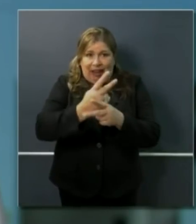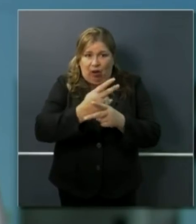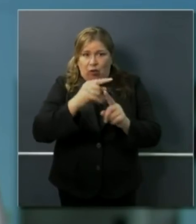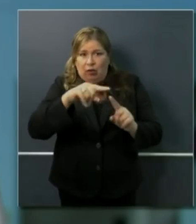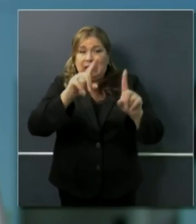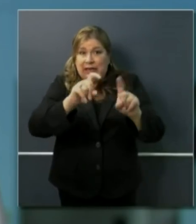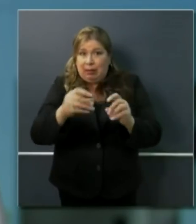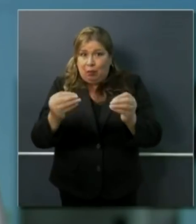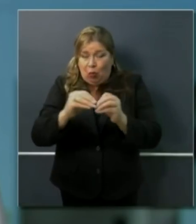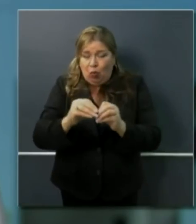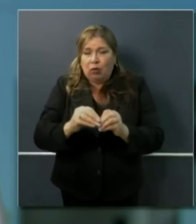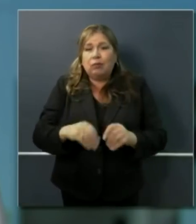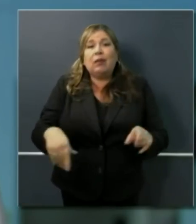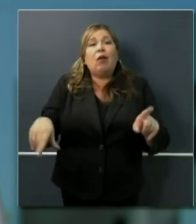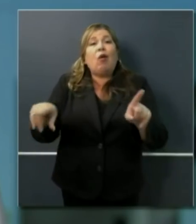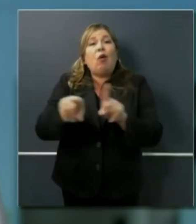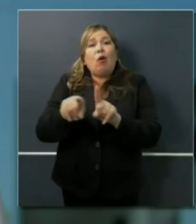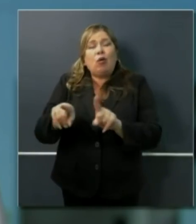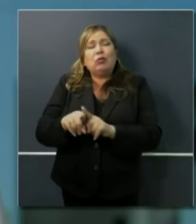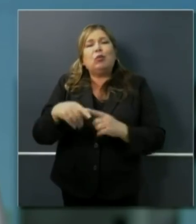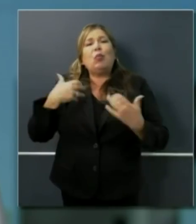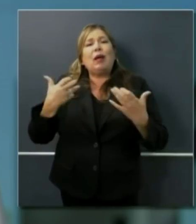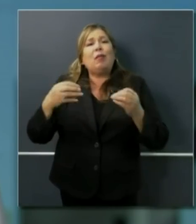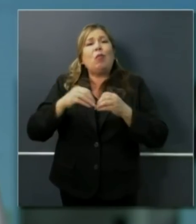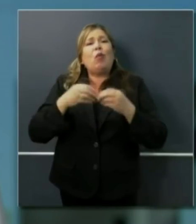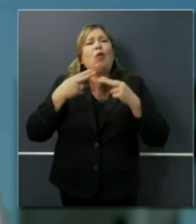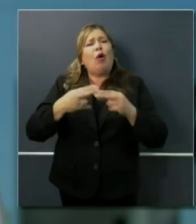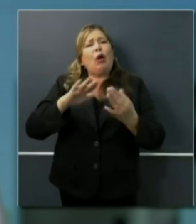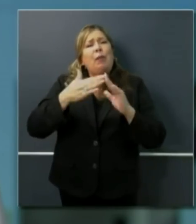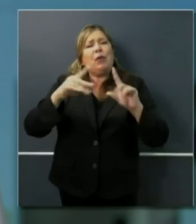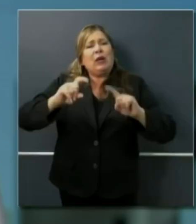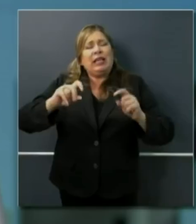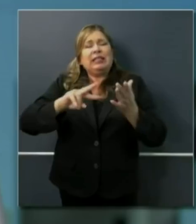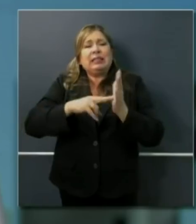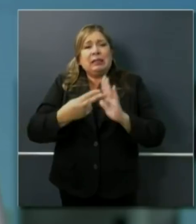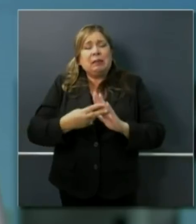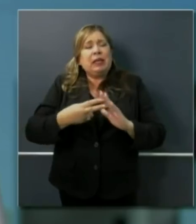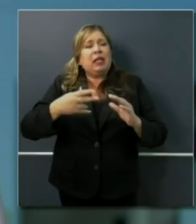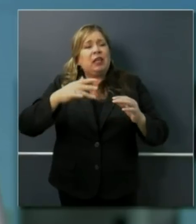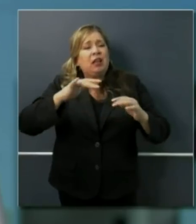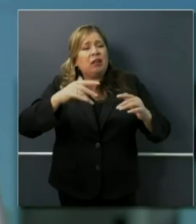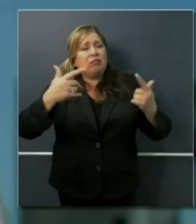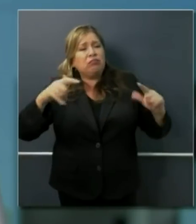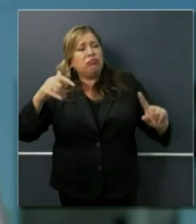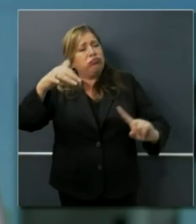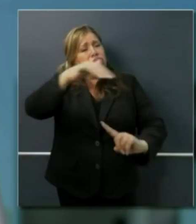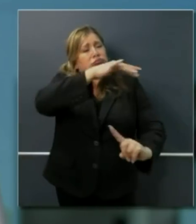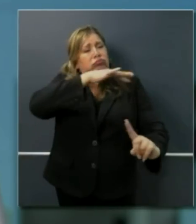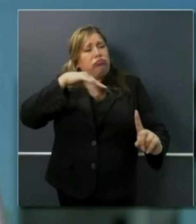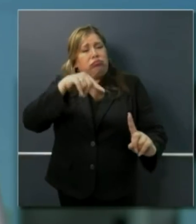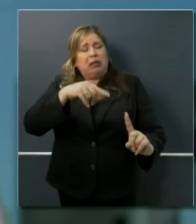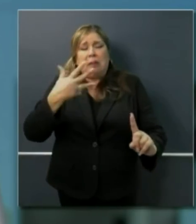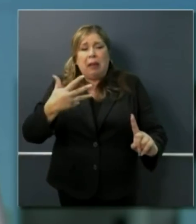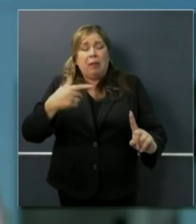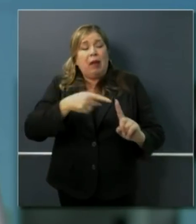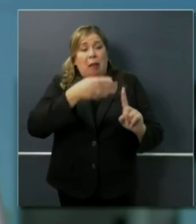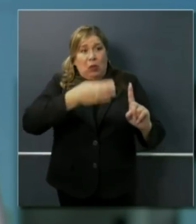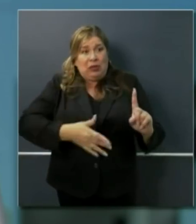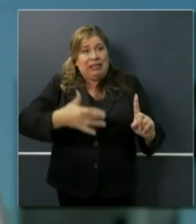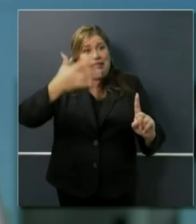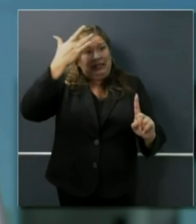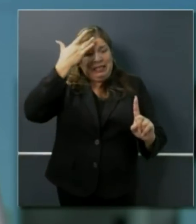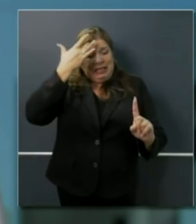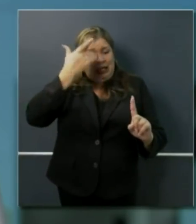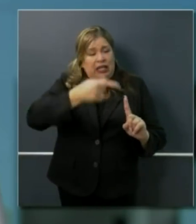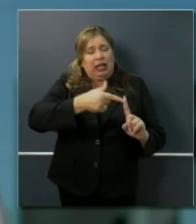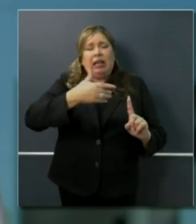across the state that have community testing for those who may be early with their symptoms or may have been exposed to somebody who either